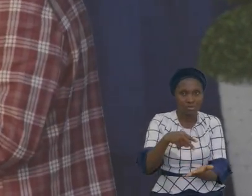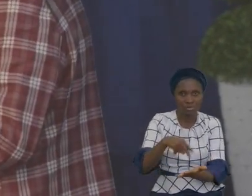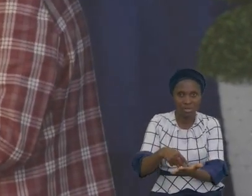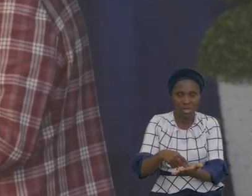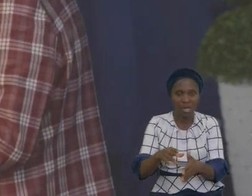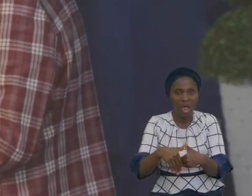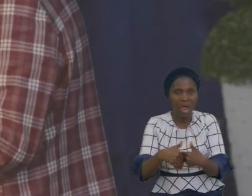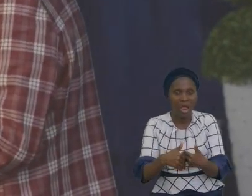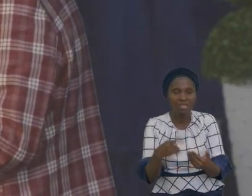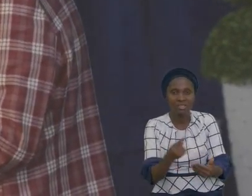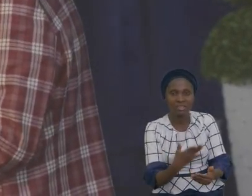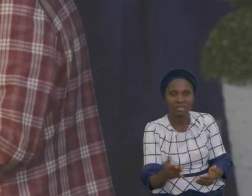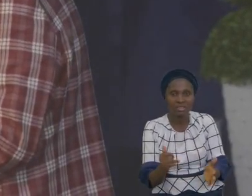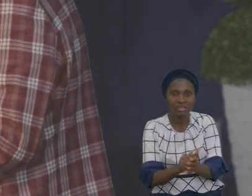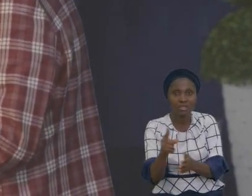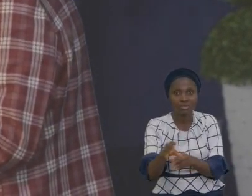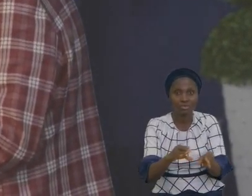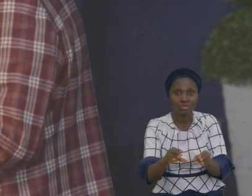every step,